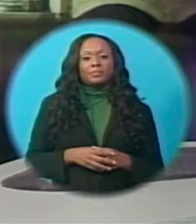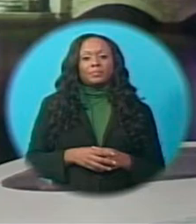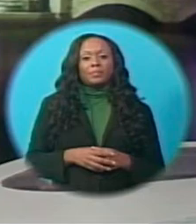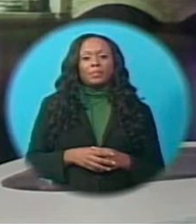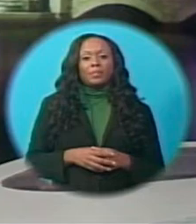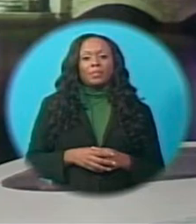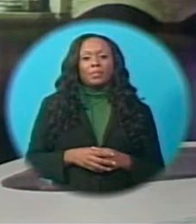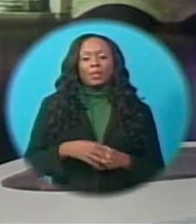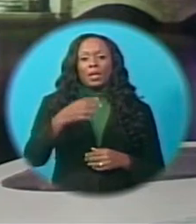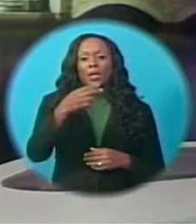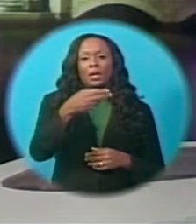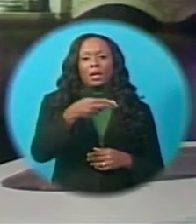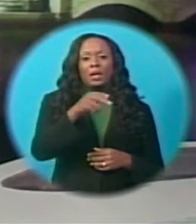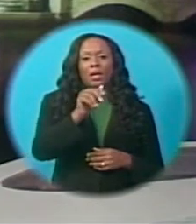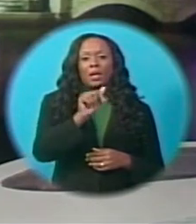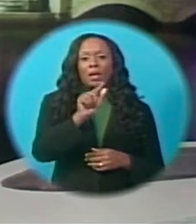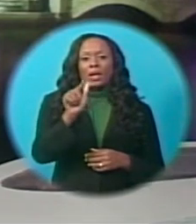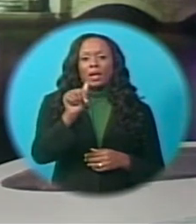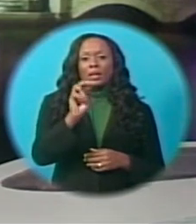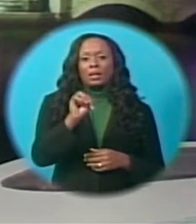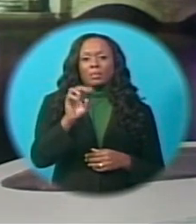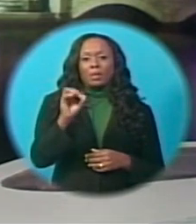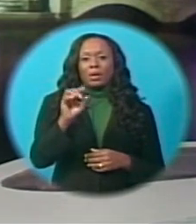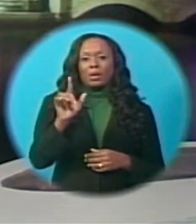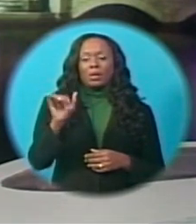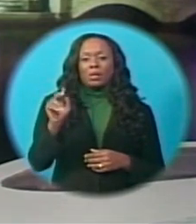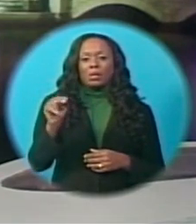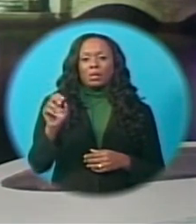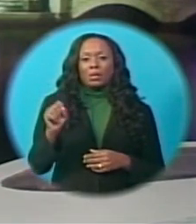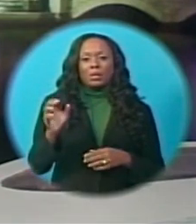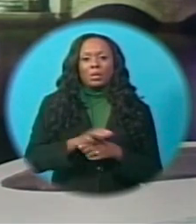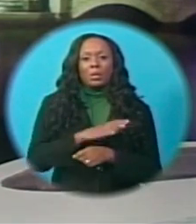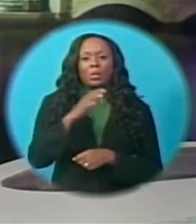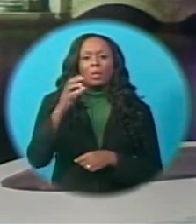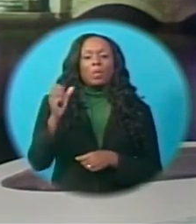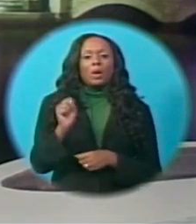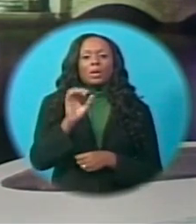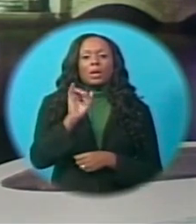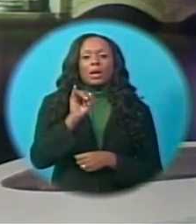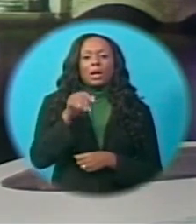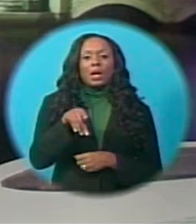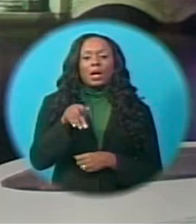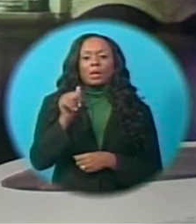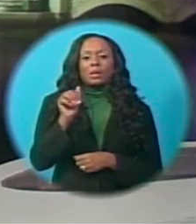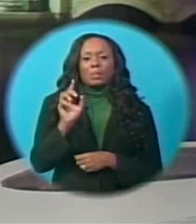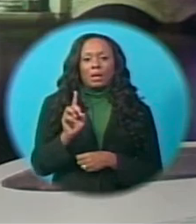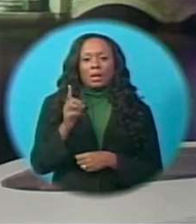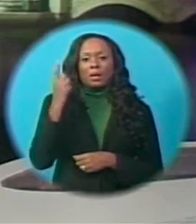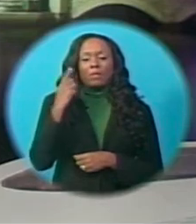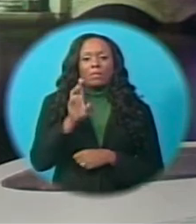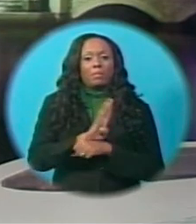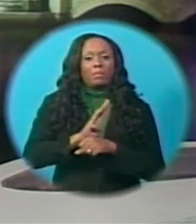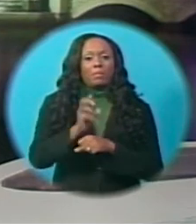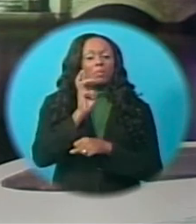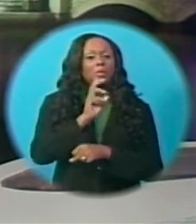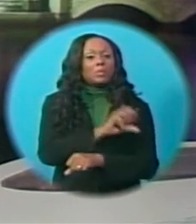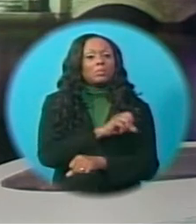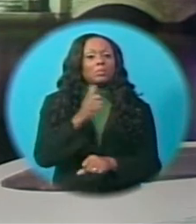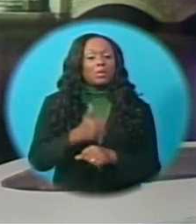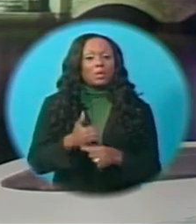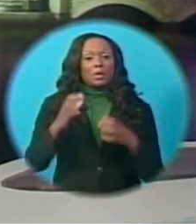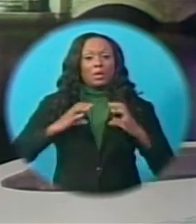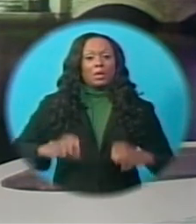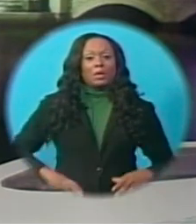Well, Hallam Collins is the new owner of an iPad Mini 4, having won the first prize of the Barbados Water Authority's